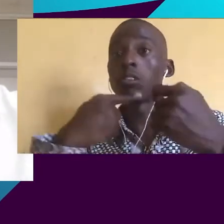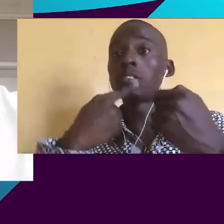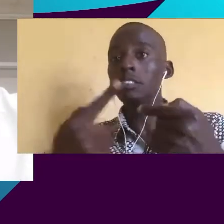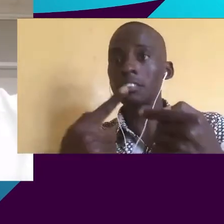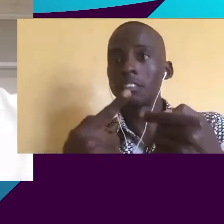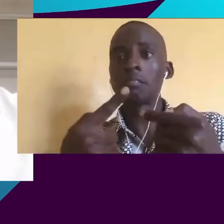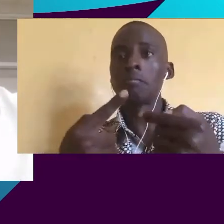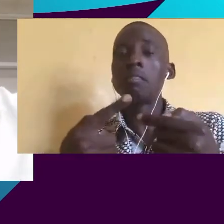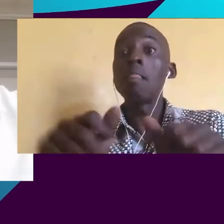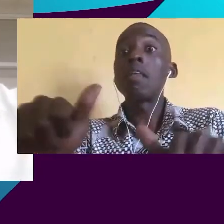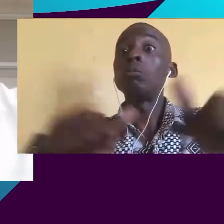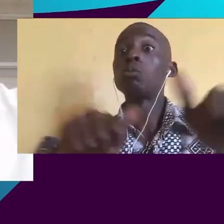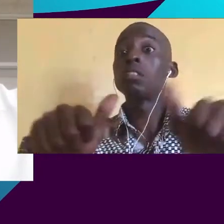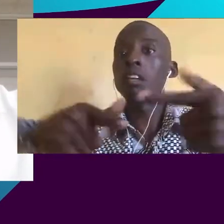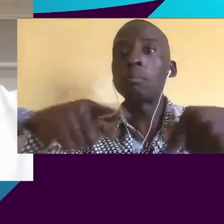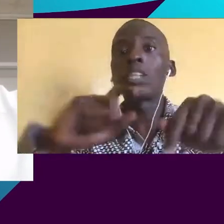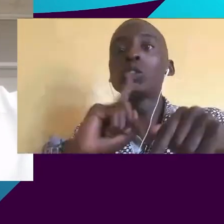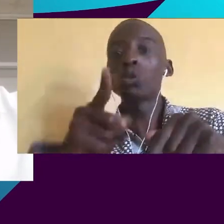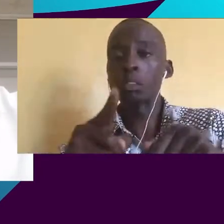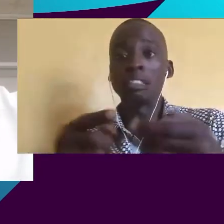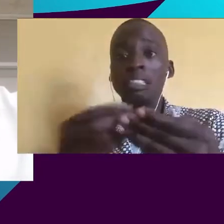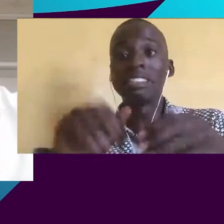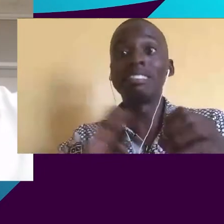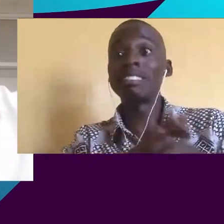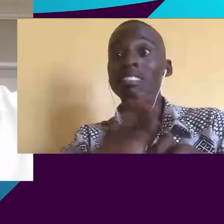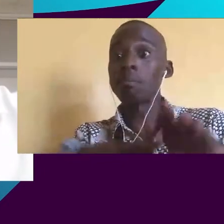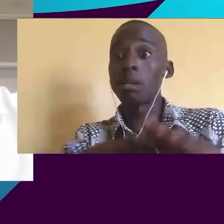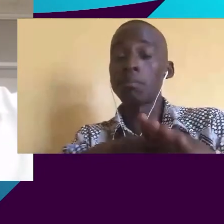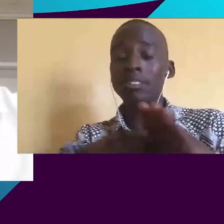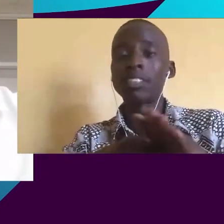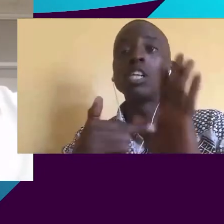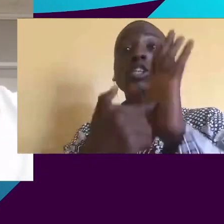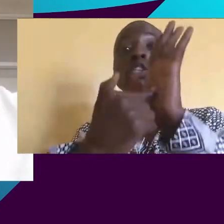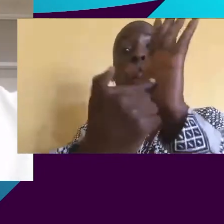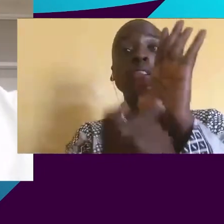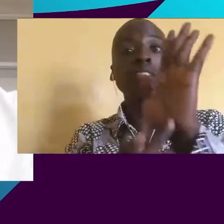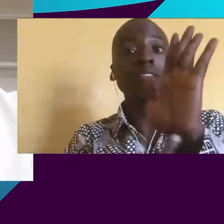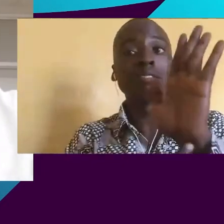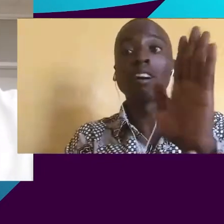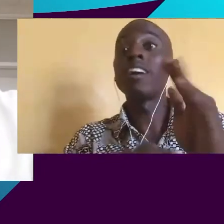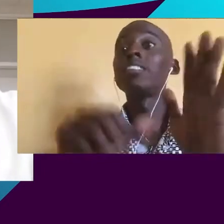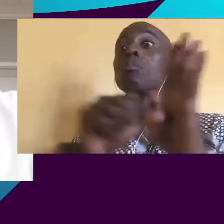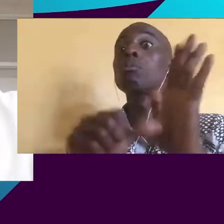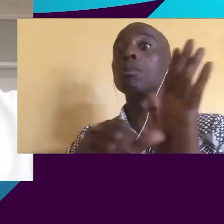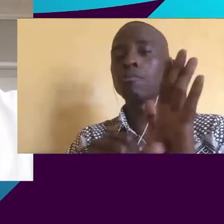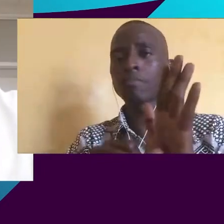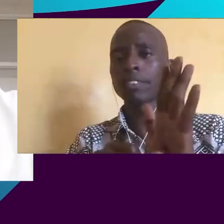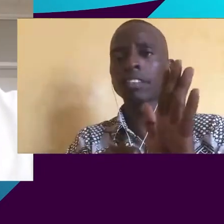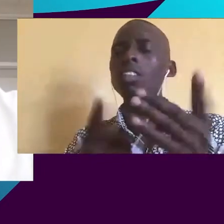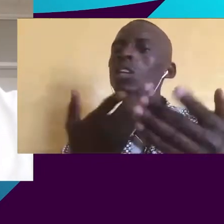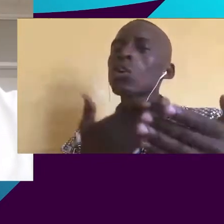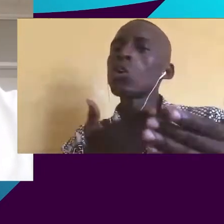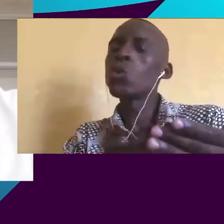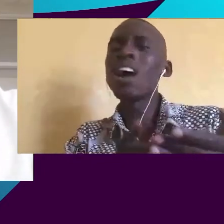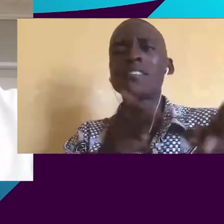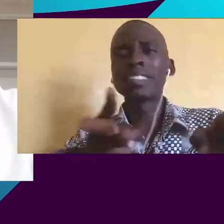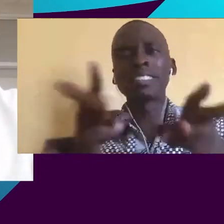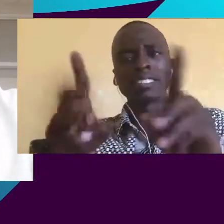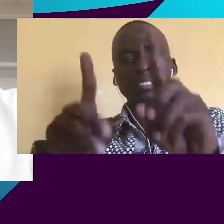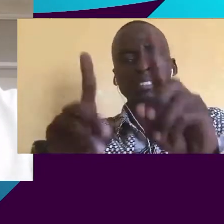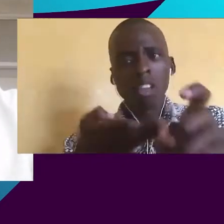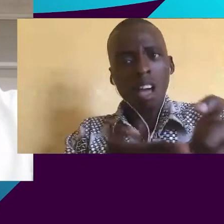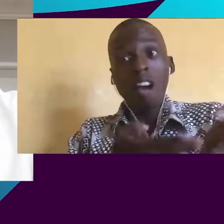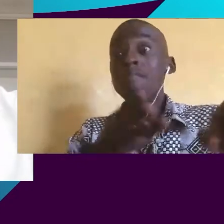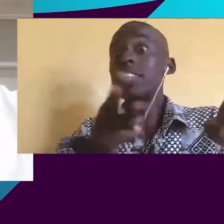train executive members, highlighting this as a problem? Do we have a system as